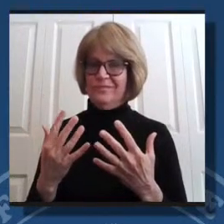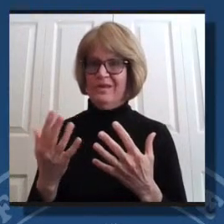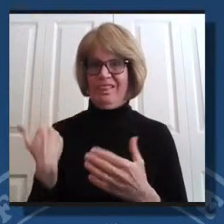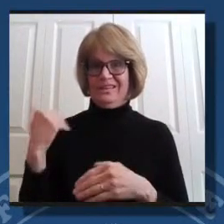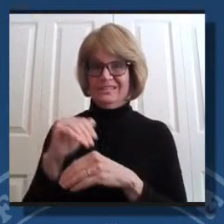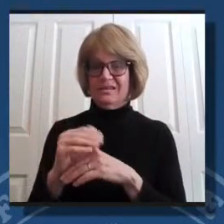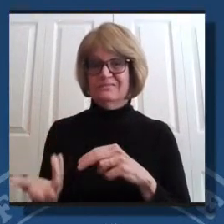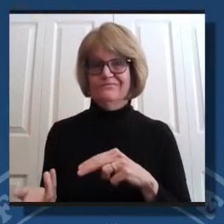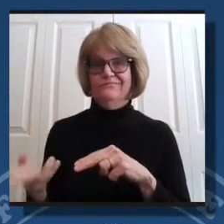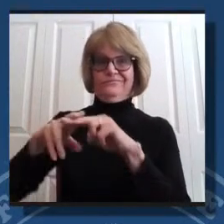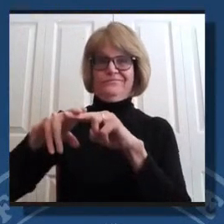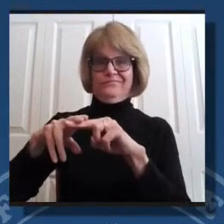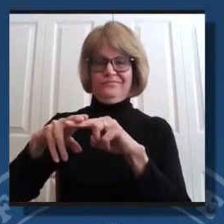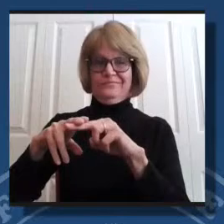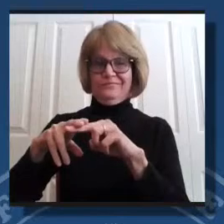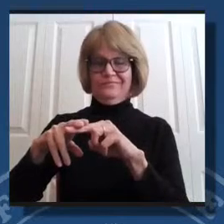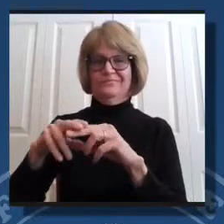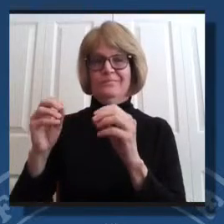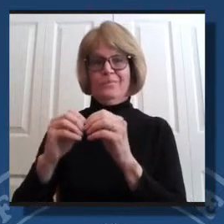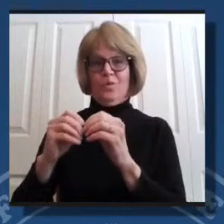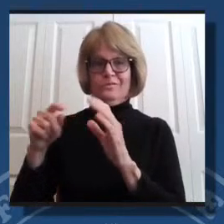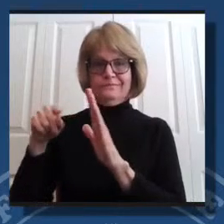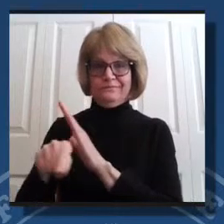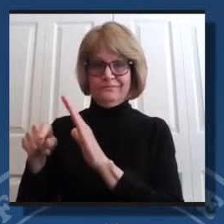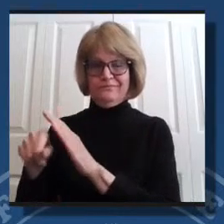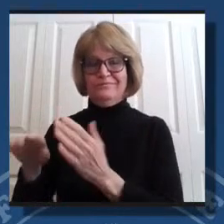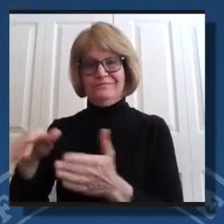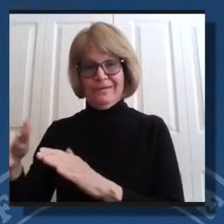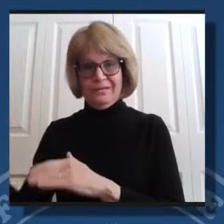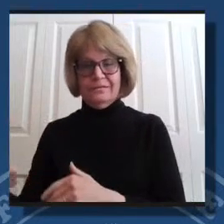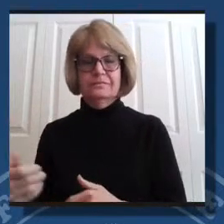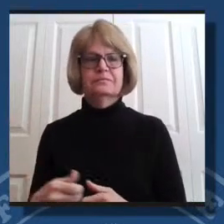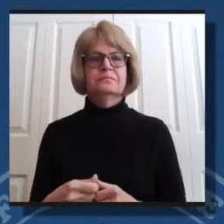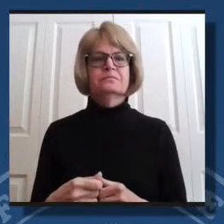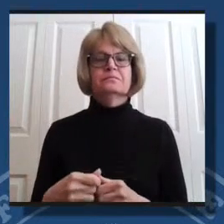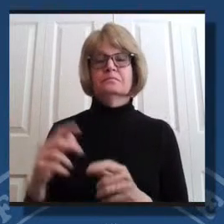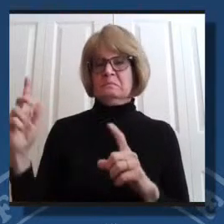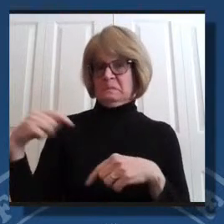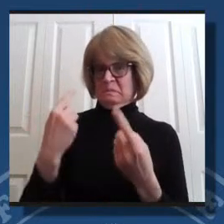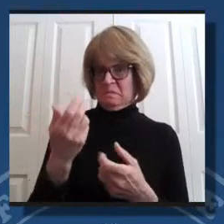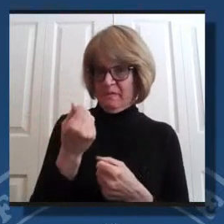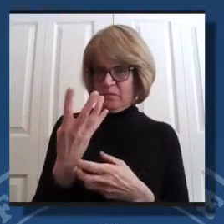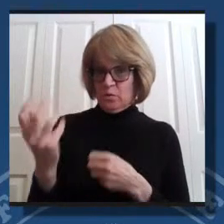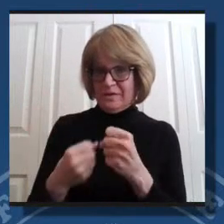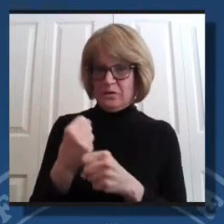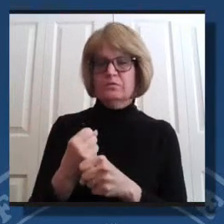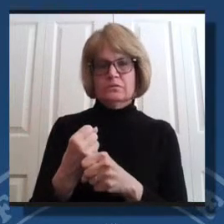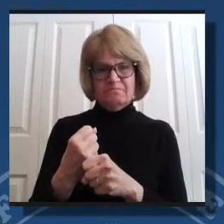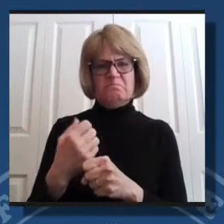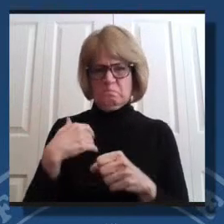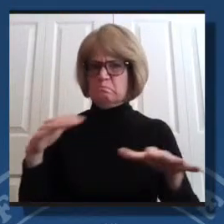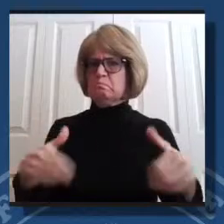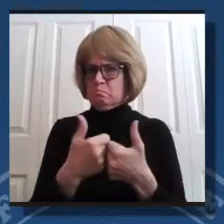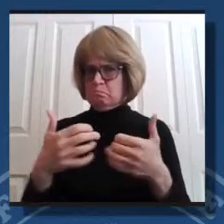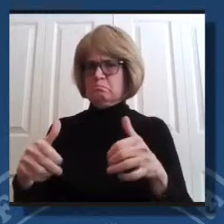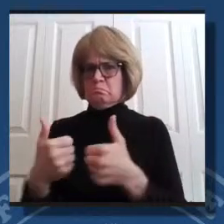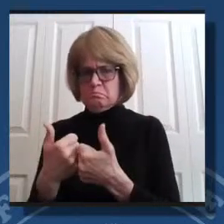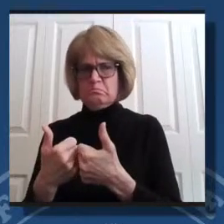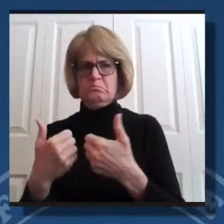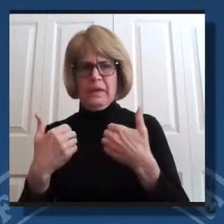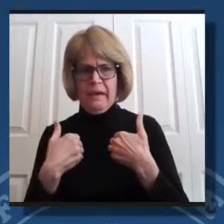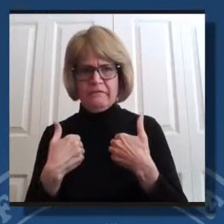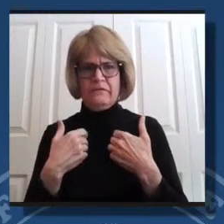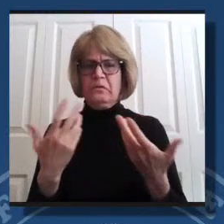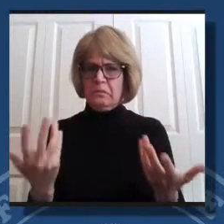last night. And over the last couple of years, while we've experienced challenges, the thoughts here were